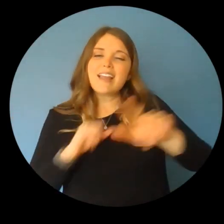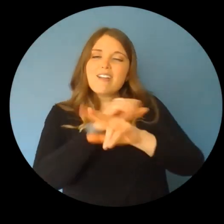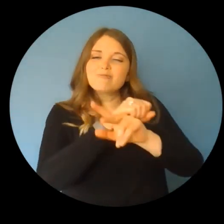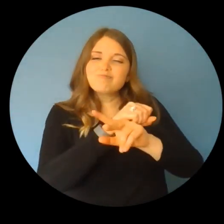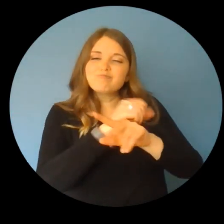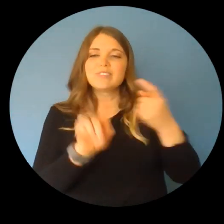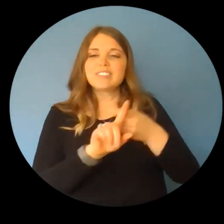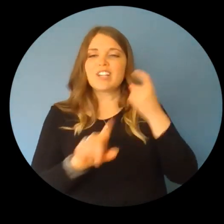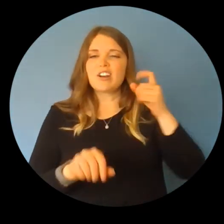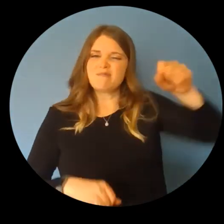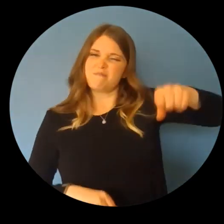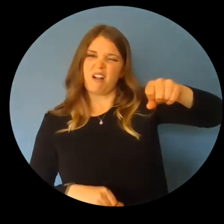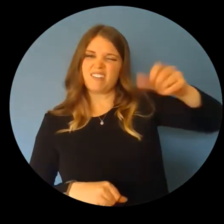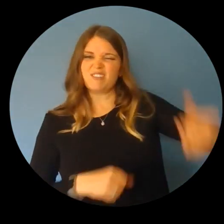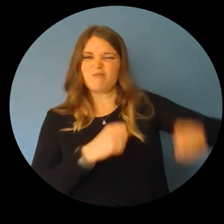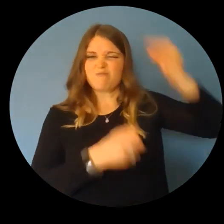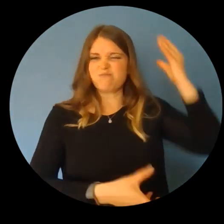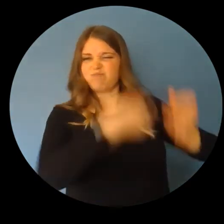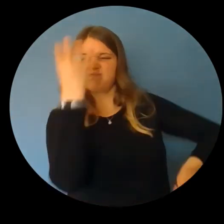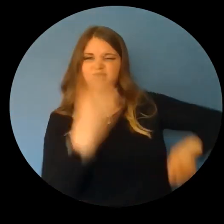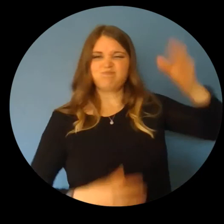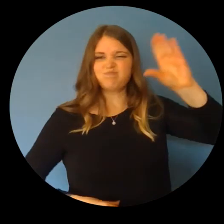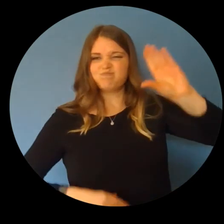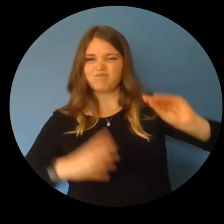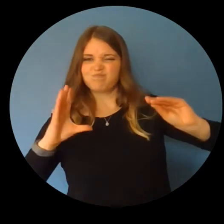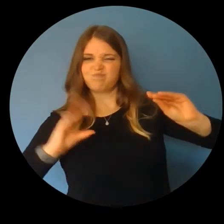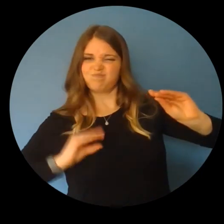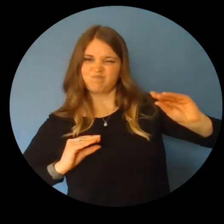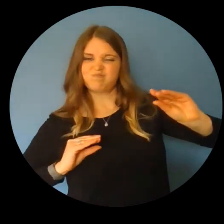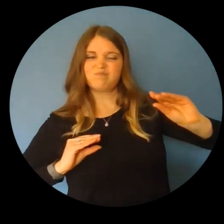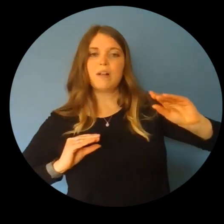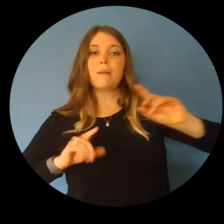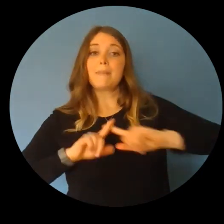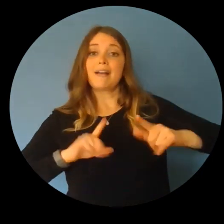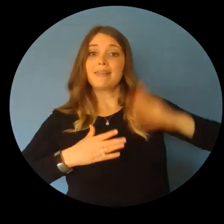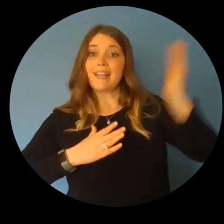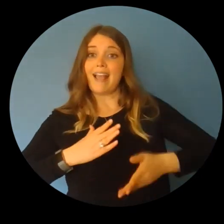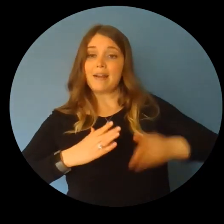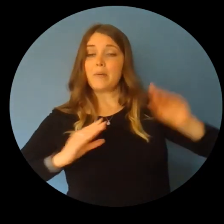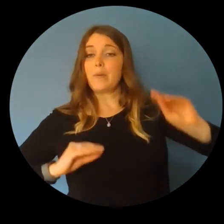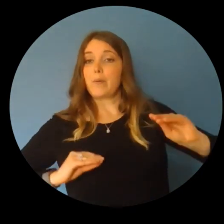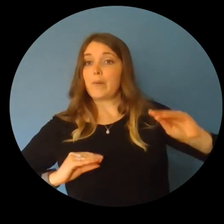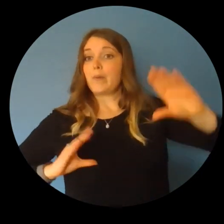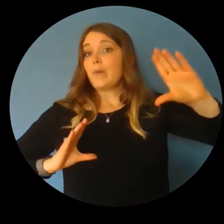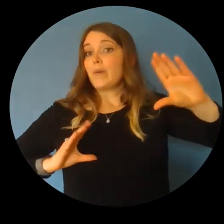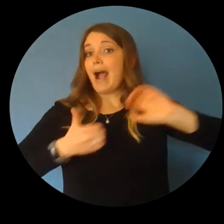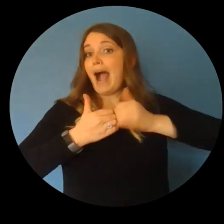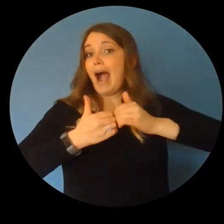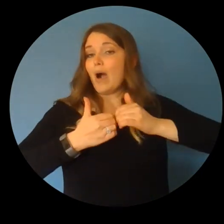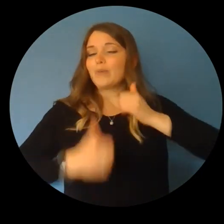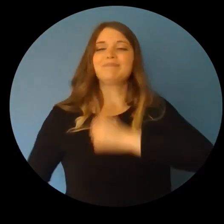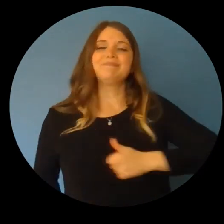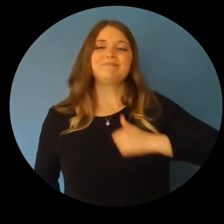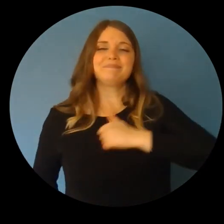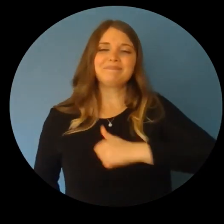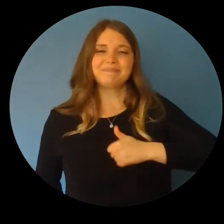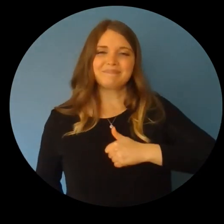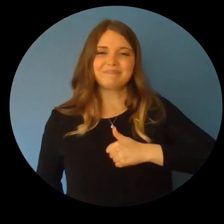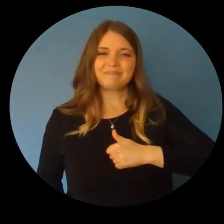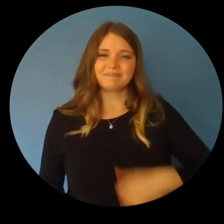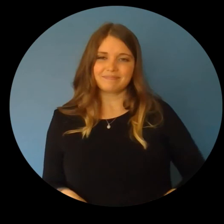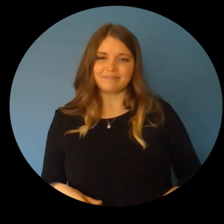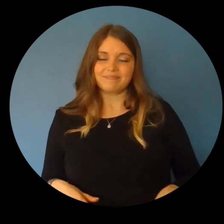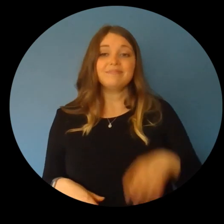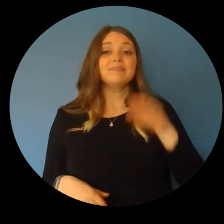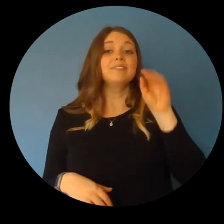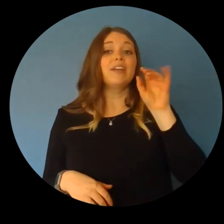people's buckets, didn't they? And then they filled them back up at the end by apologizing and saying nice things. So those are our books for